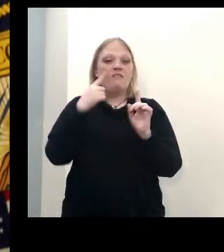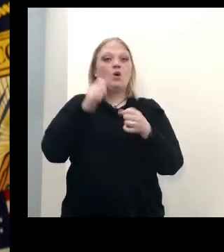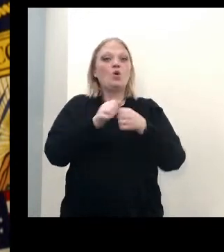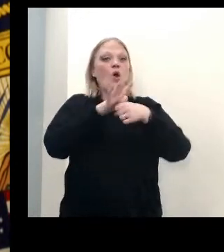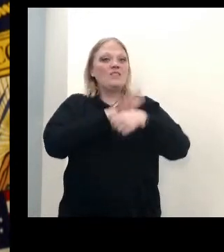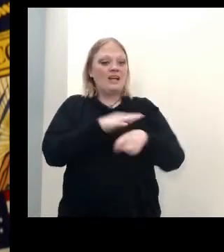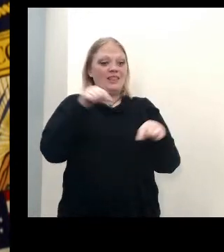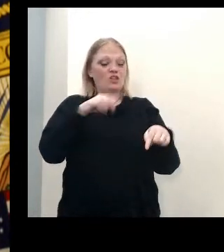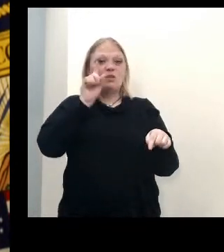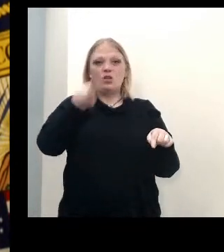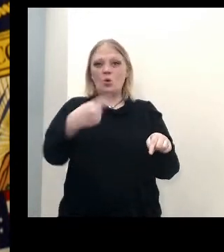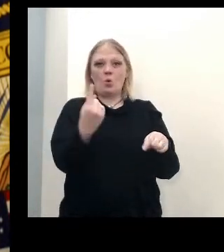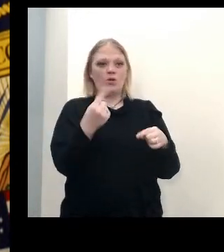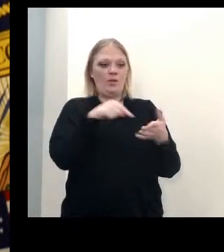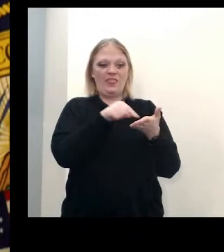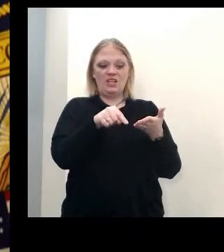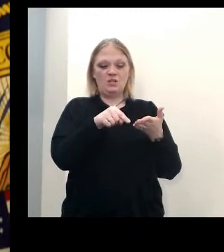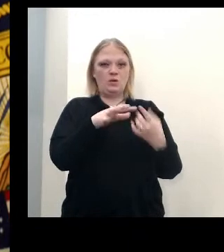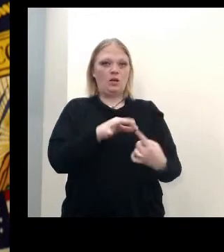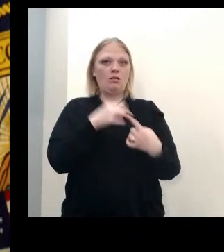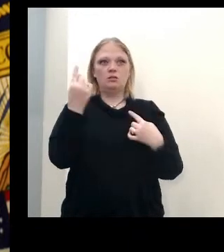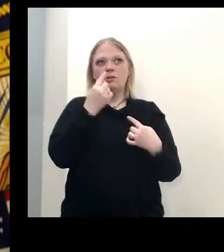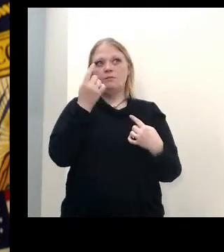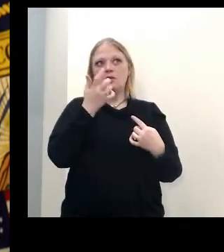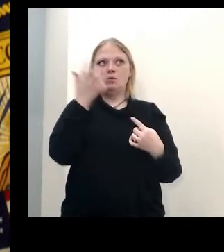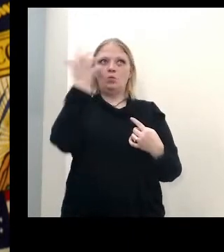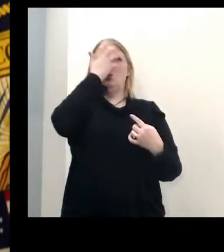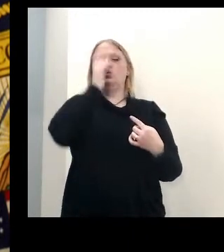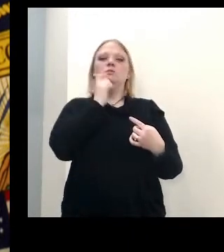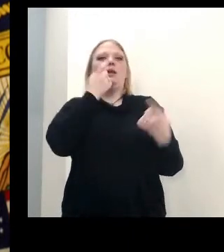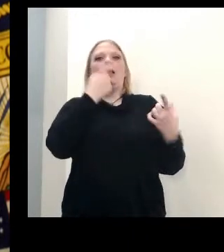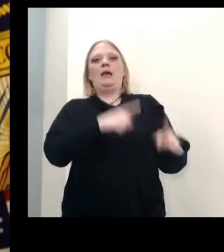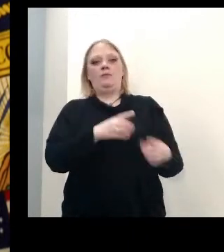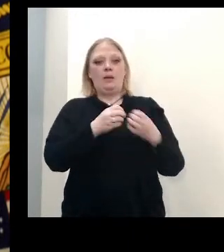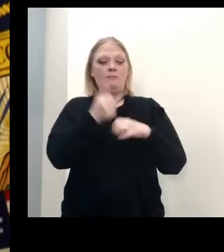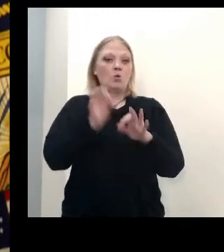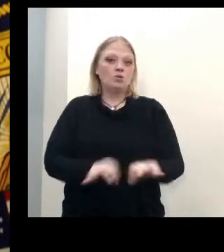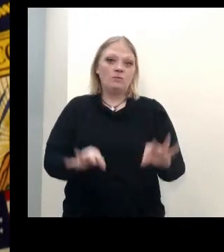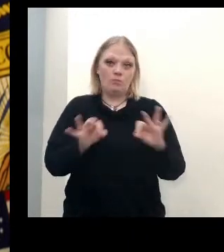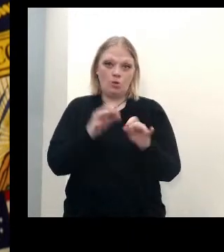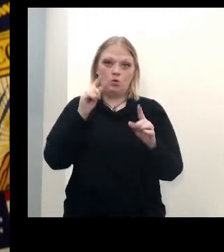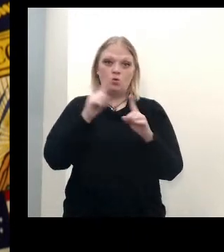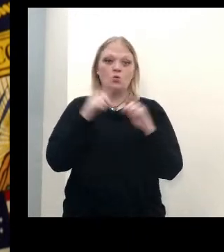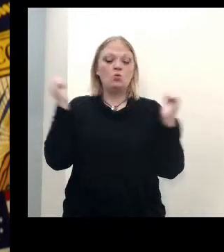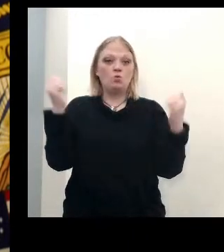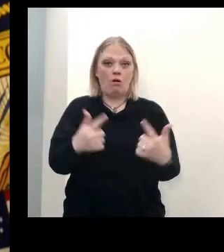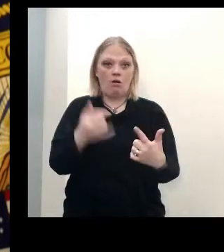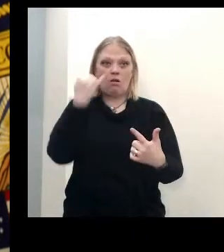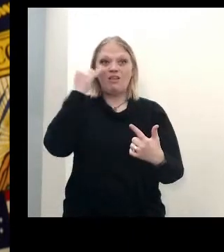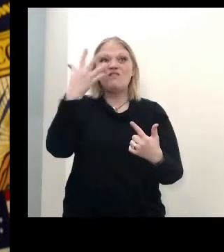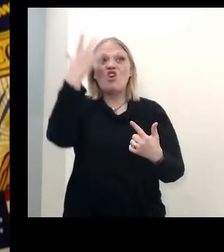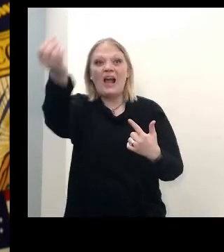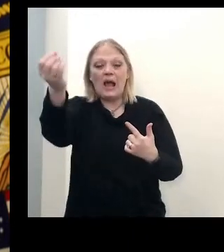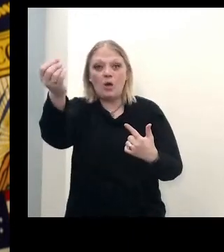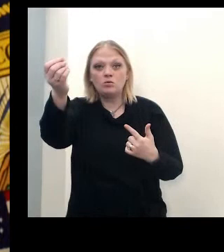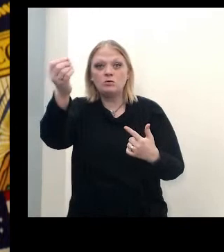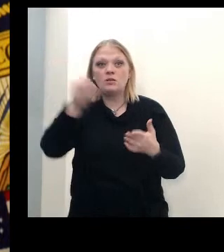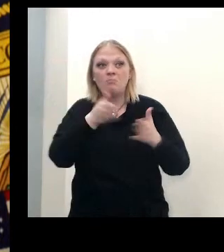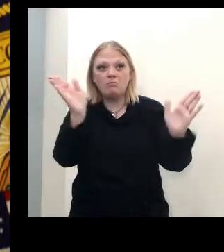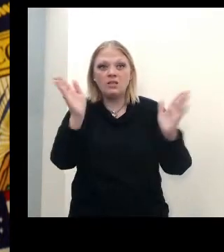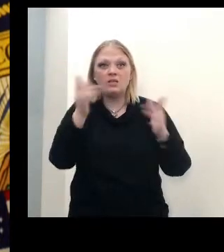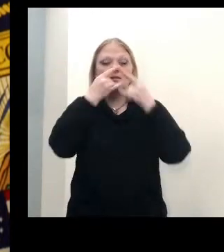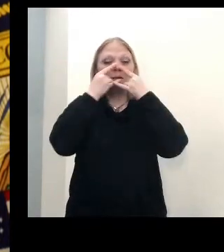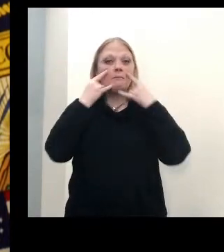COVID-19, this should be the only one this week unless something drastic happens. And most importantly to all, if you're out in public, make sure you're